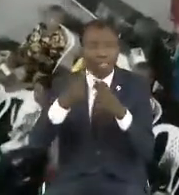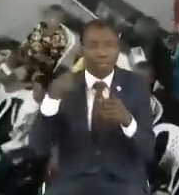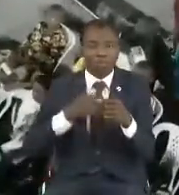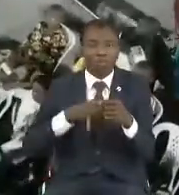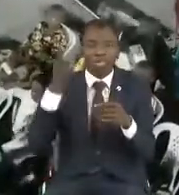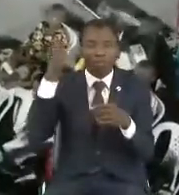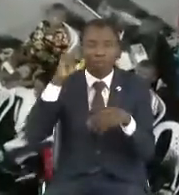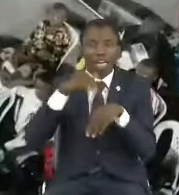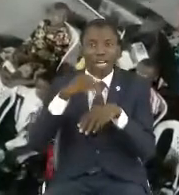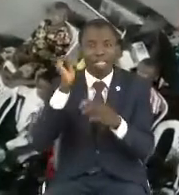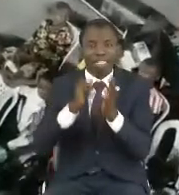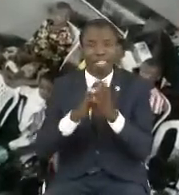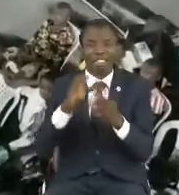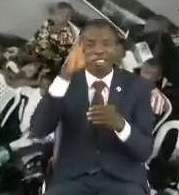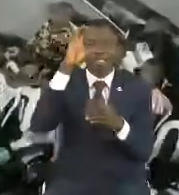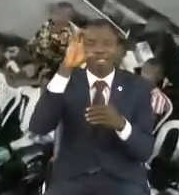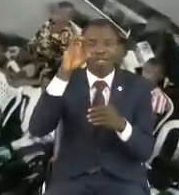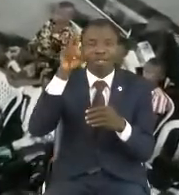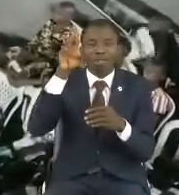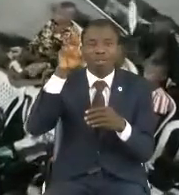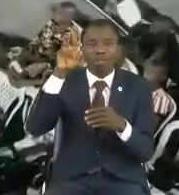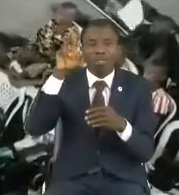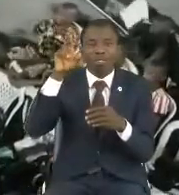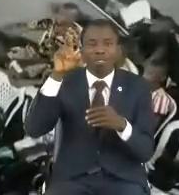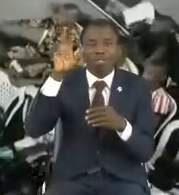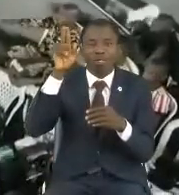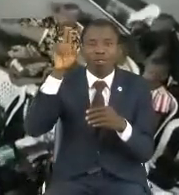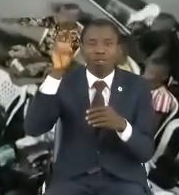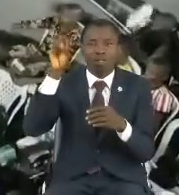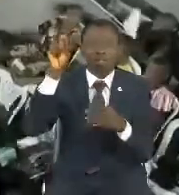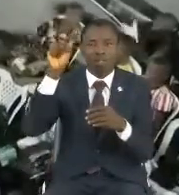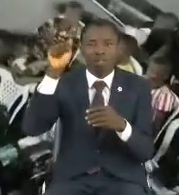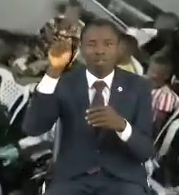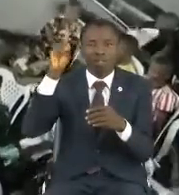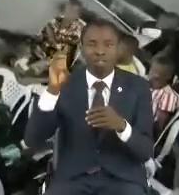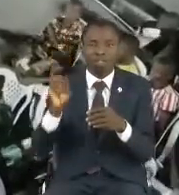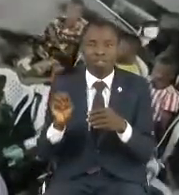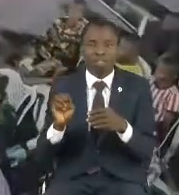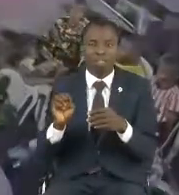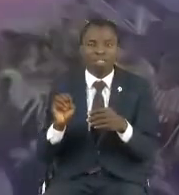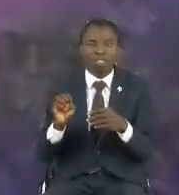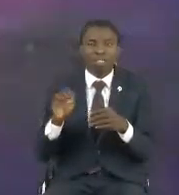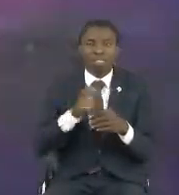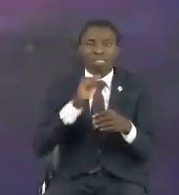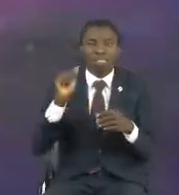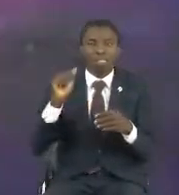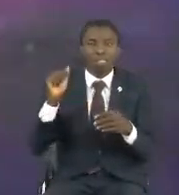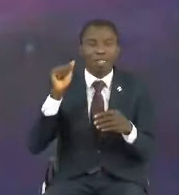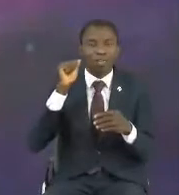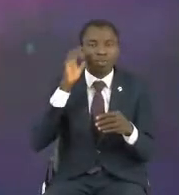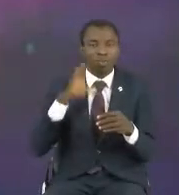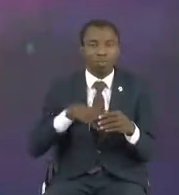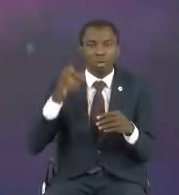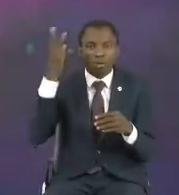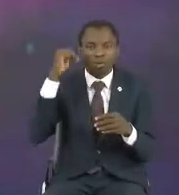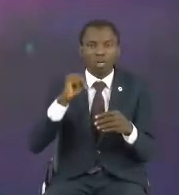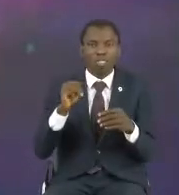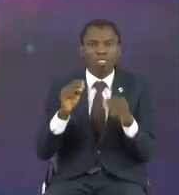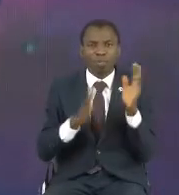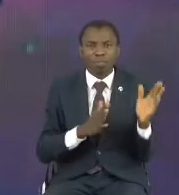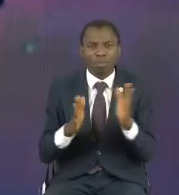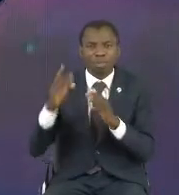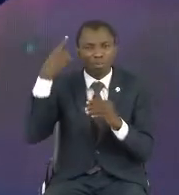woman was preparing for the crusade, but the